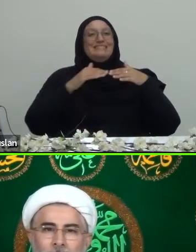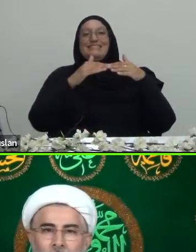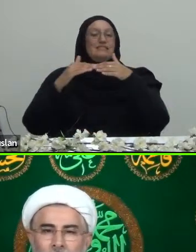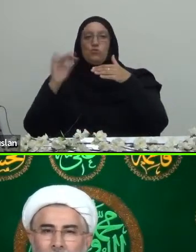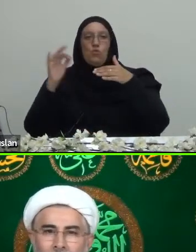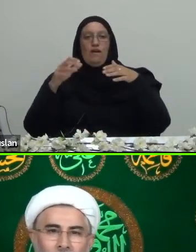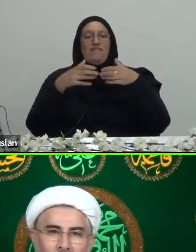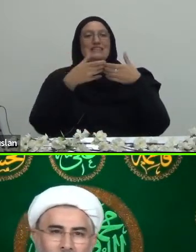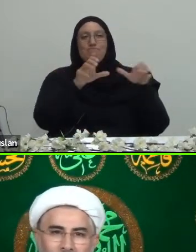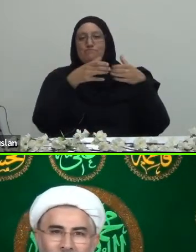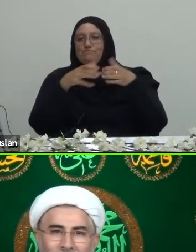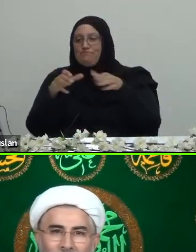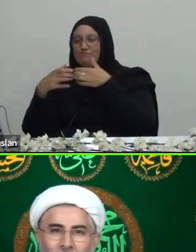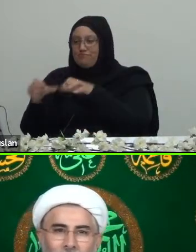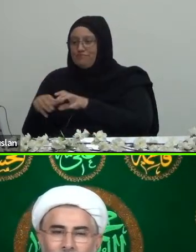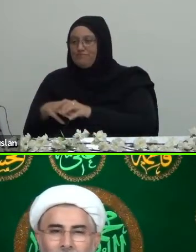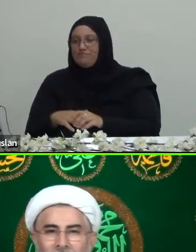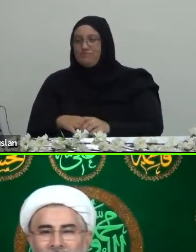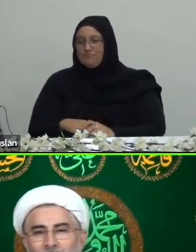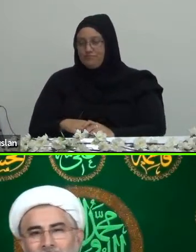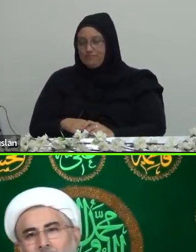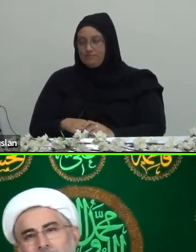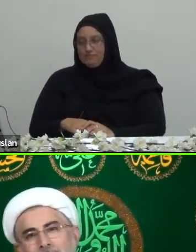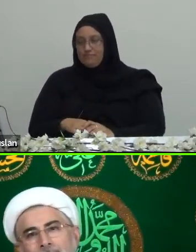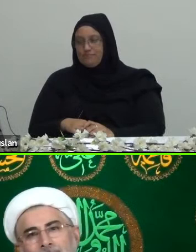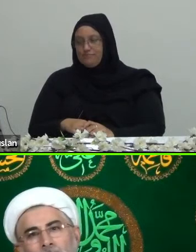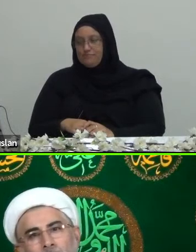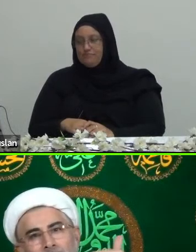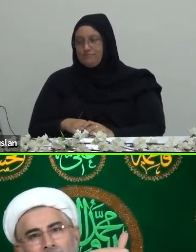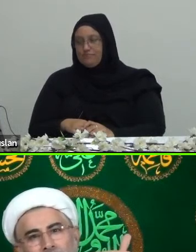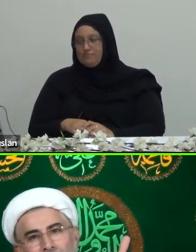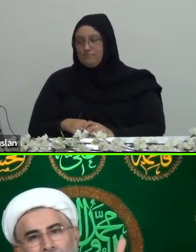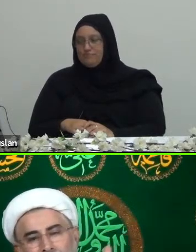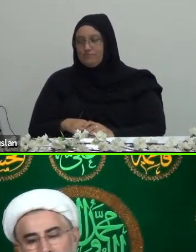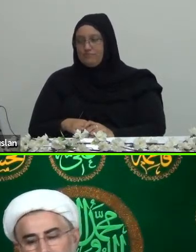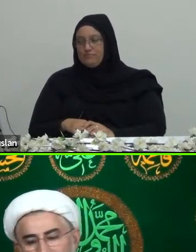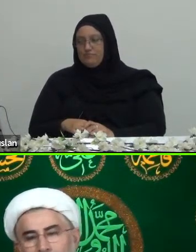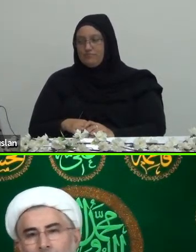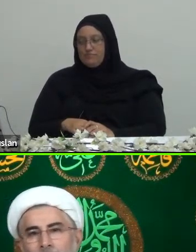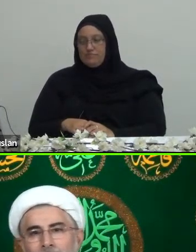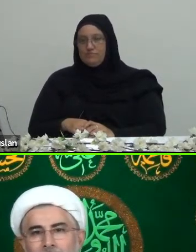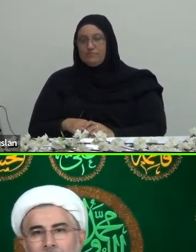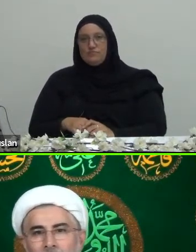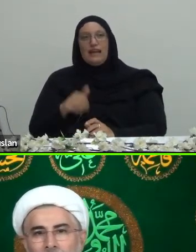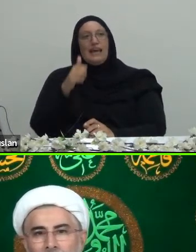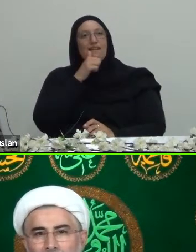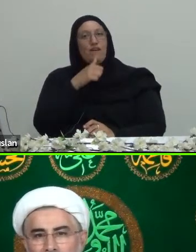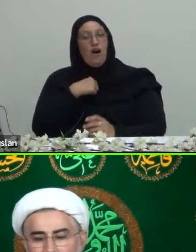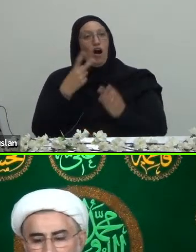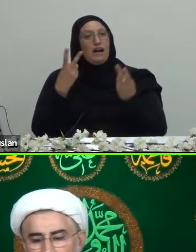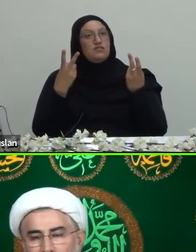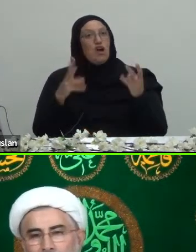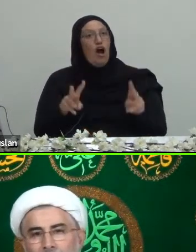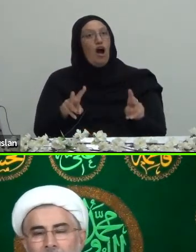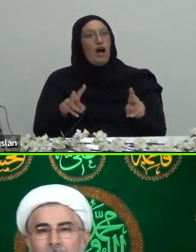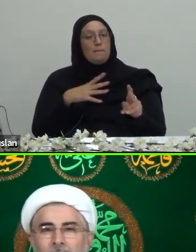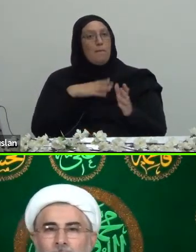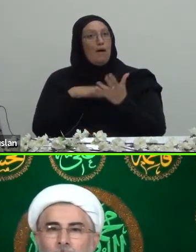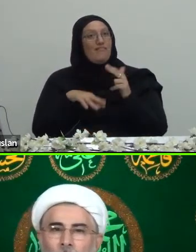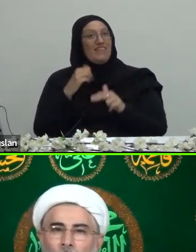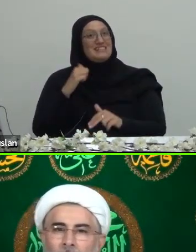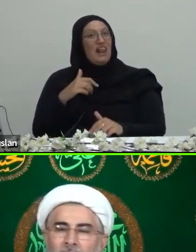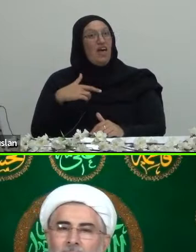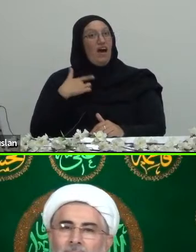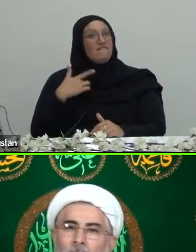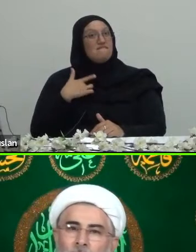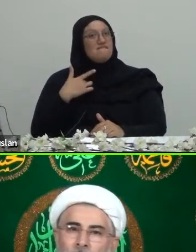for example, and it's a real example, of course. When I die, if my parents are alive, my parents,